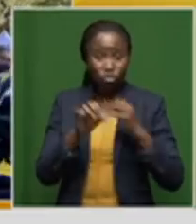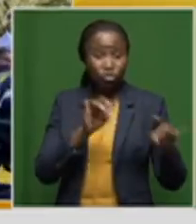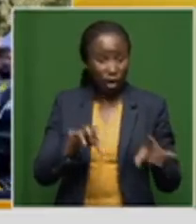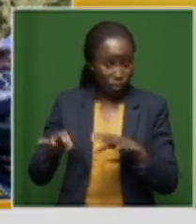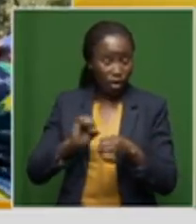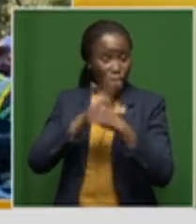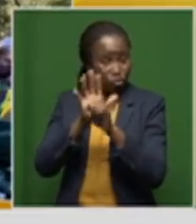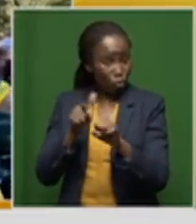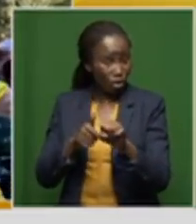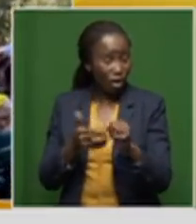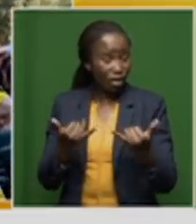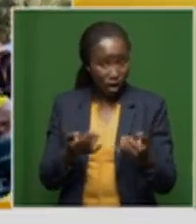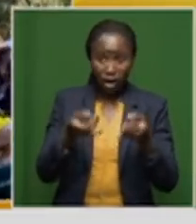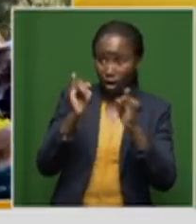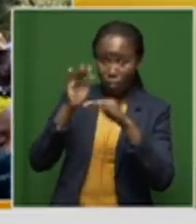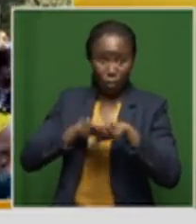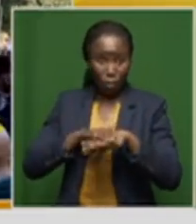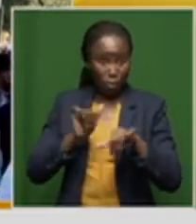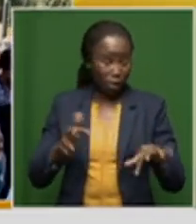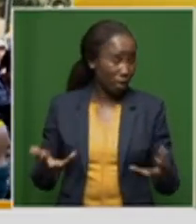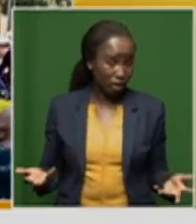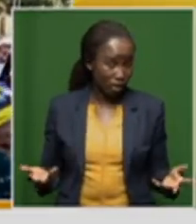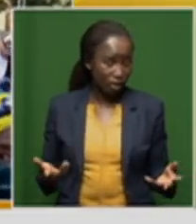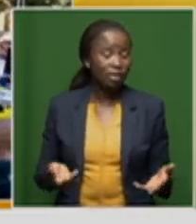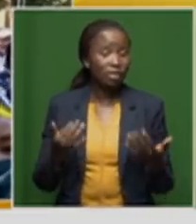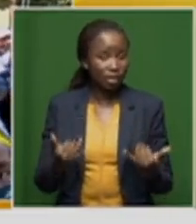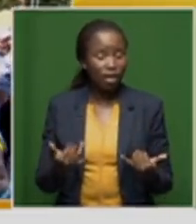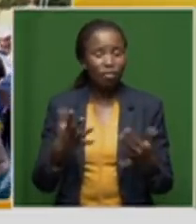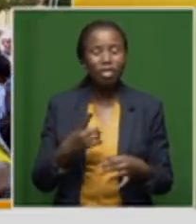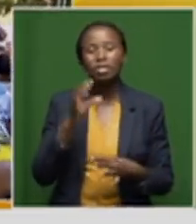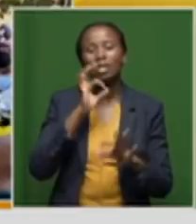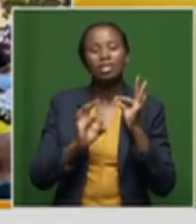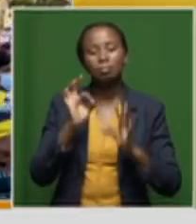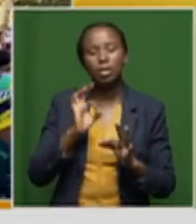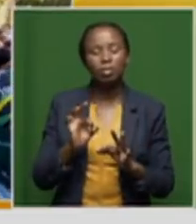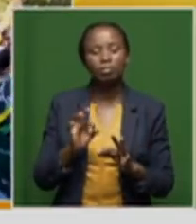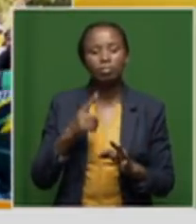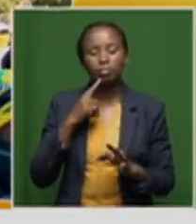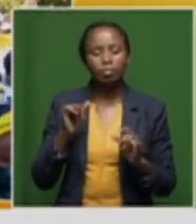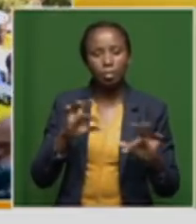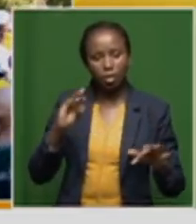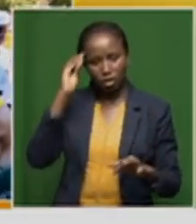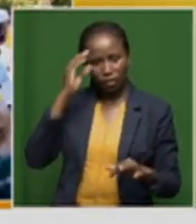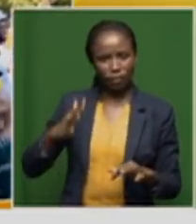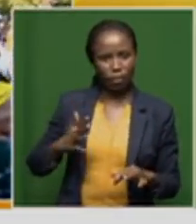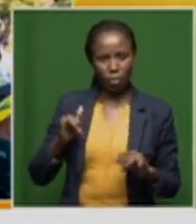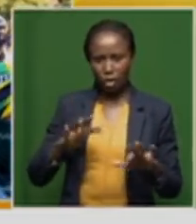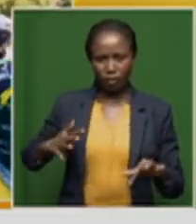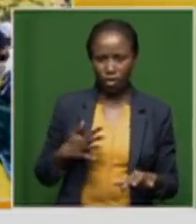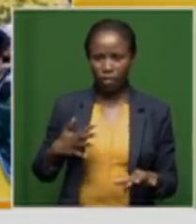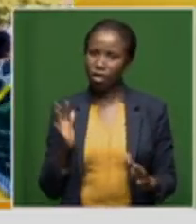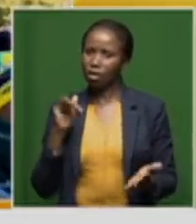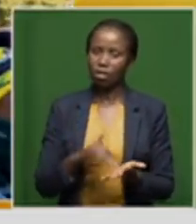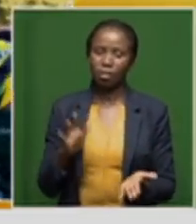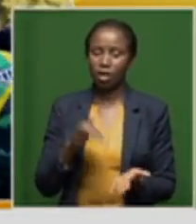COVID-19 pandemic. And so from the KZN perspective, they were telling us that where they had a lot of interest in people wanting to come through, they've had to